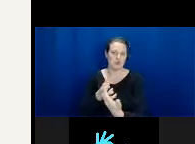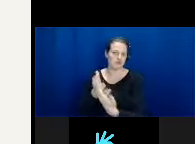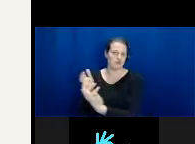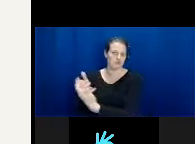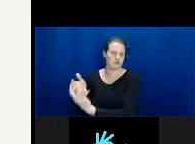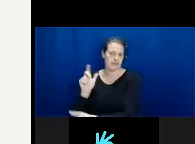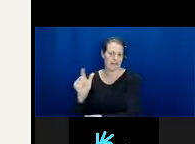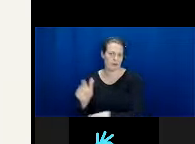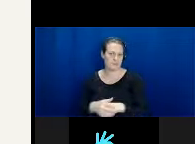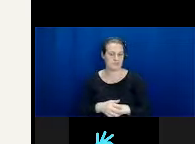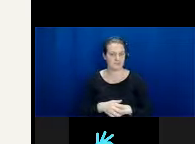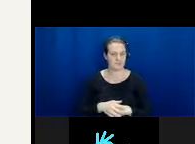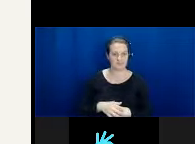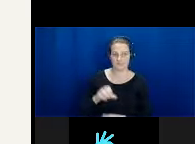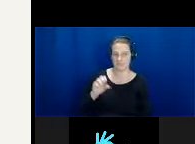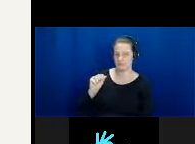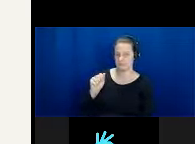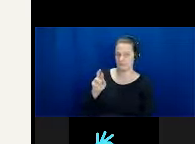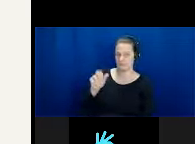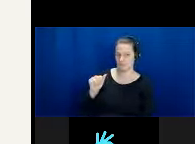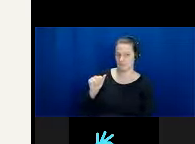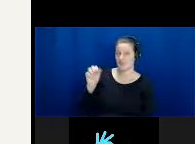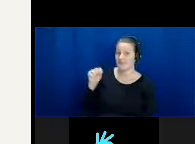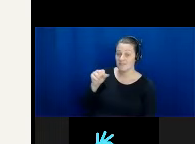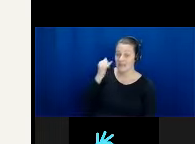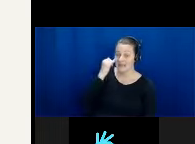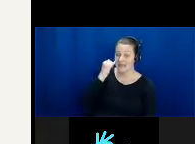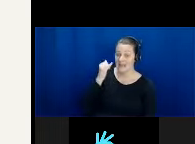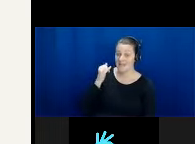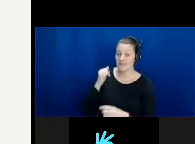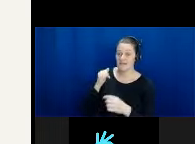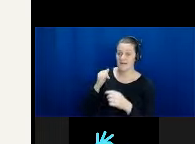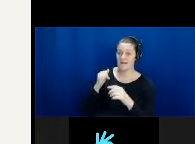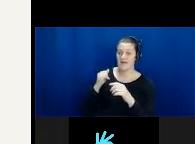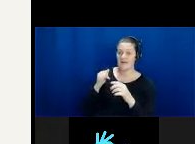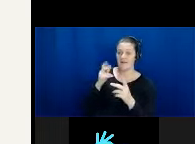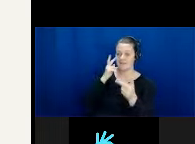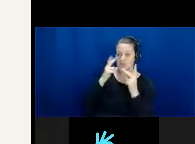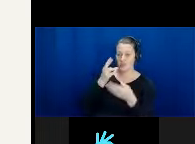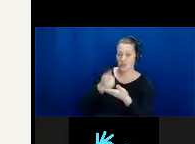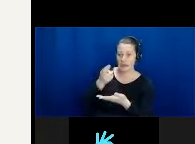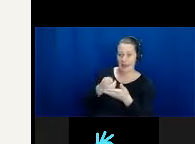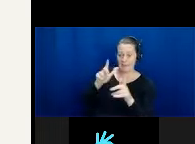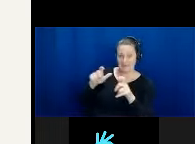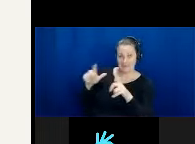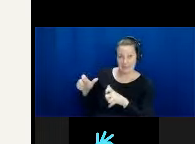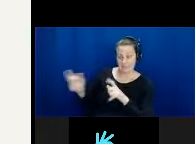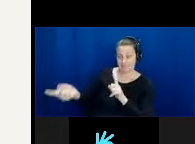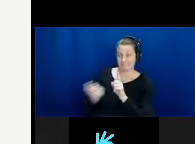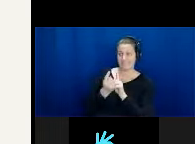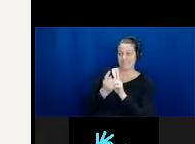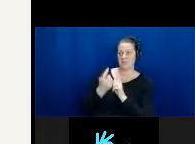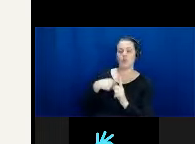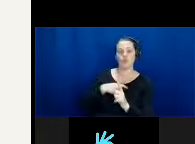Yeah, if you come in for a vision rehab exam, we also do a glasses